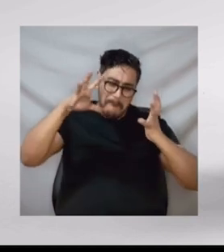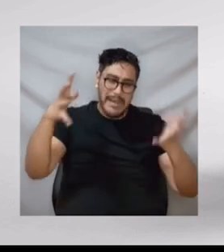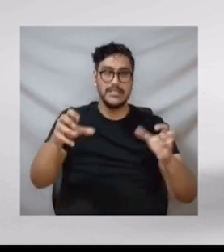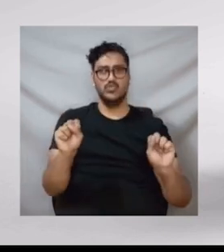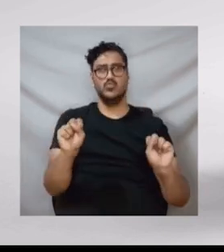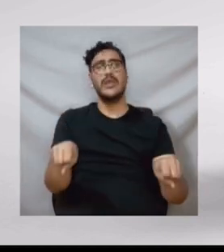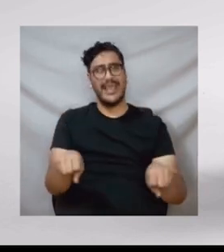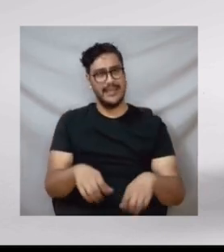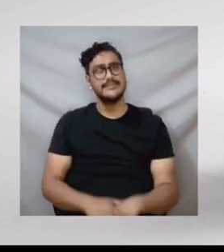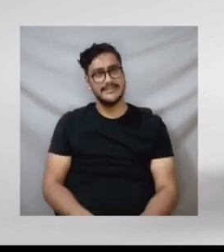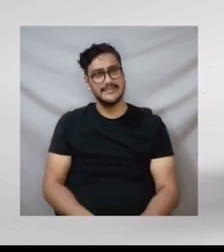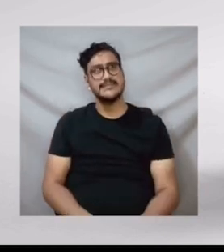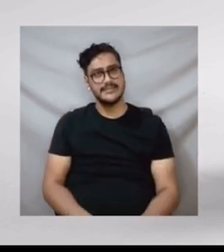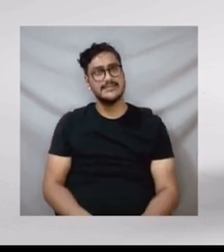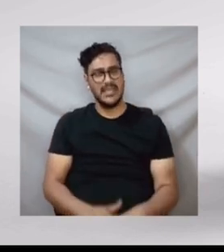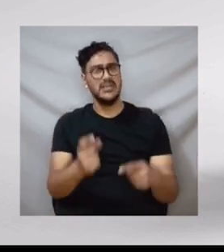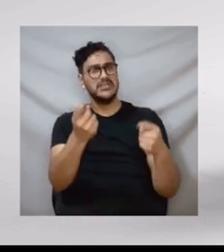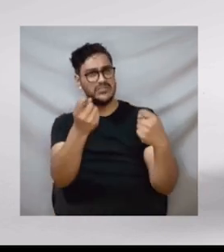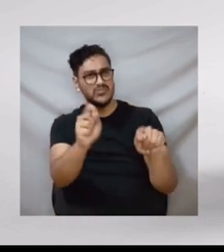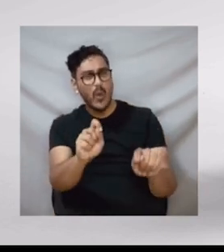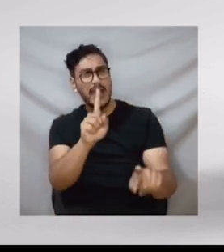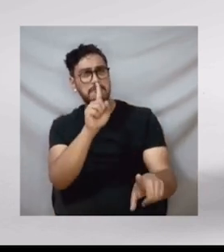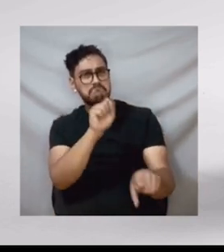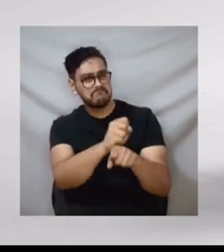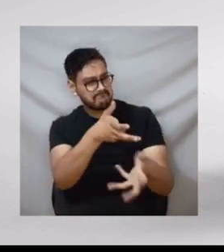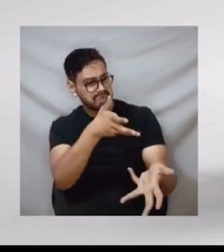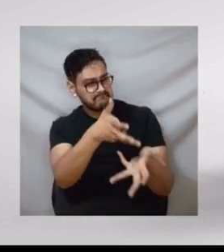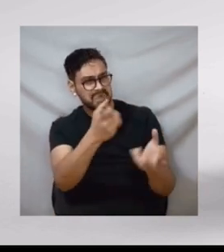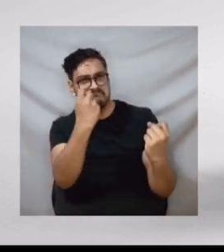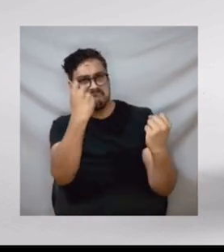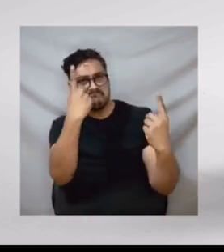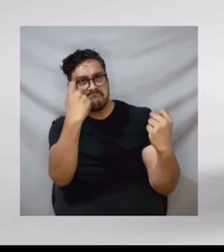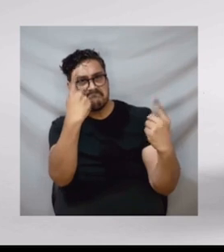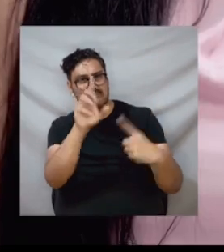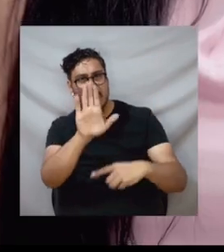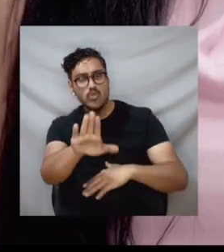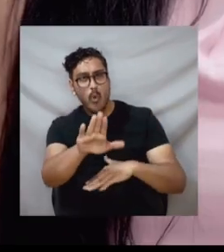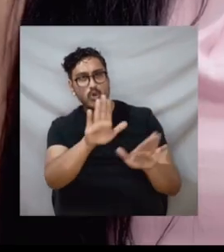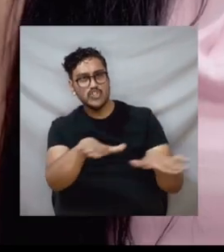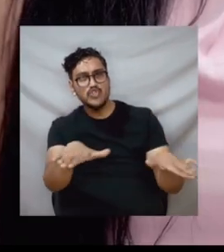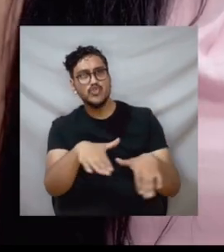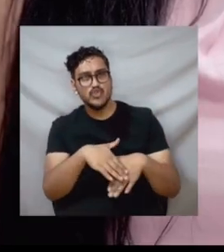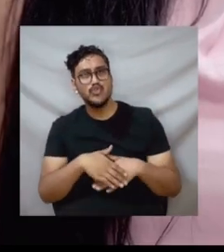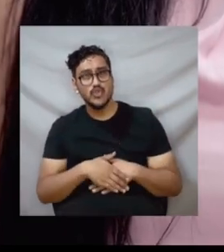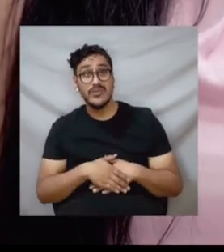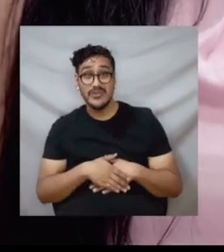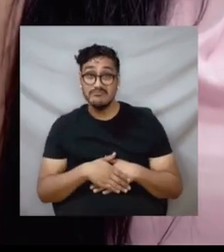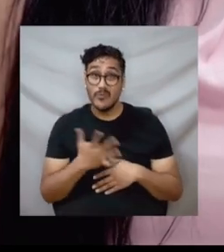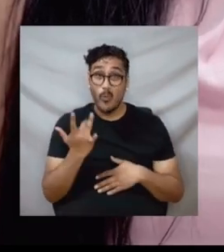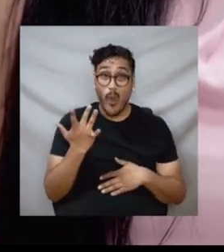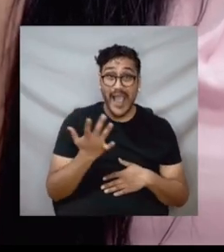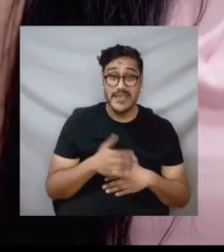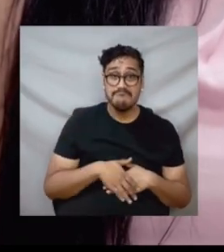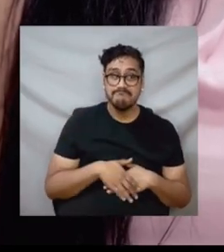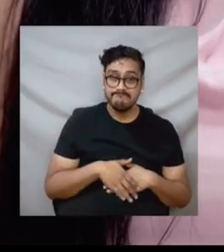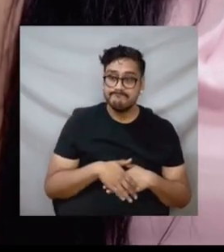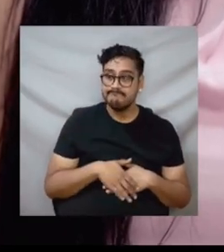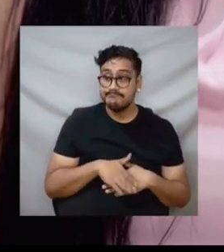understand your child because they're going to grow.